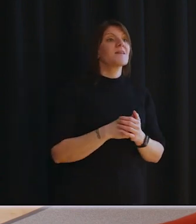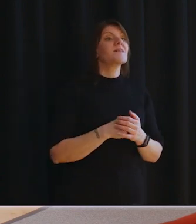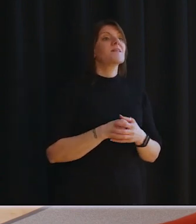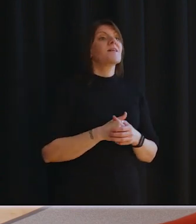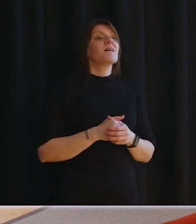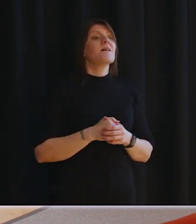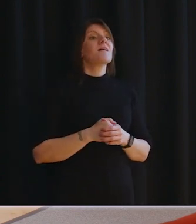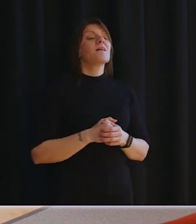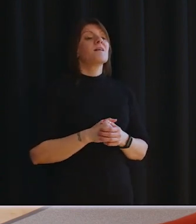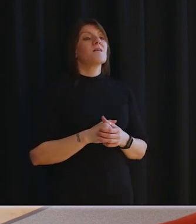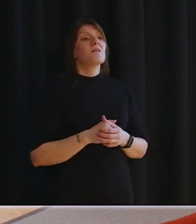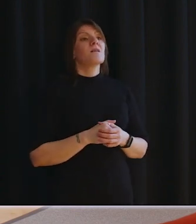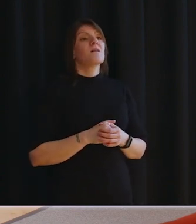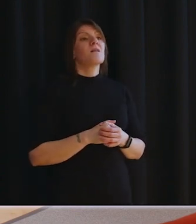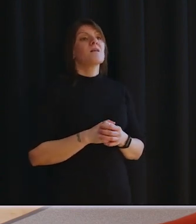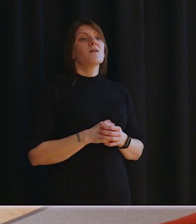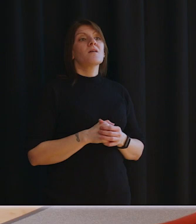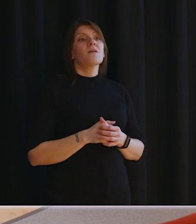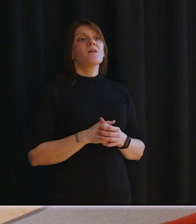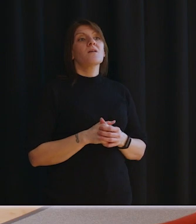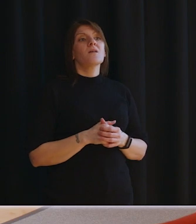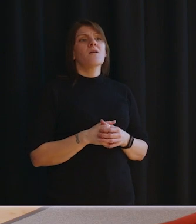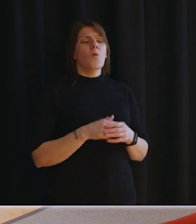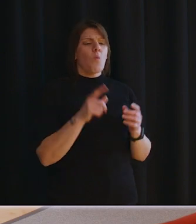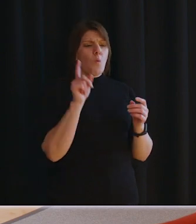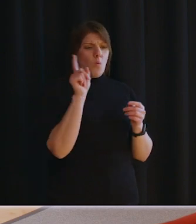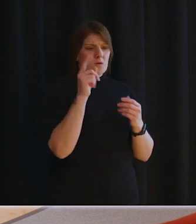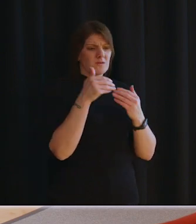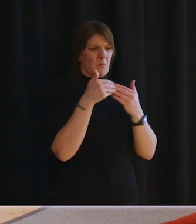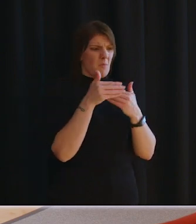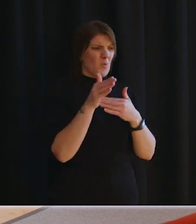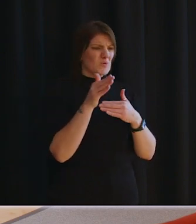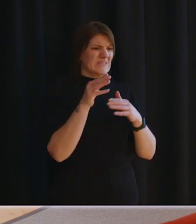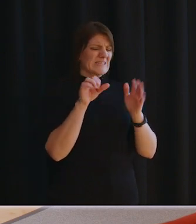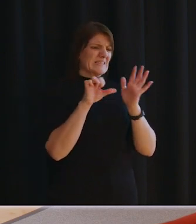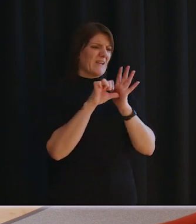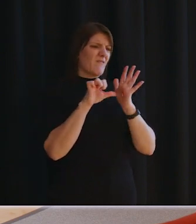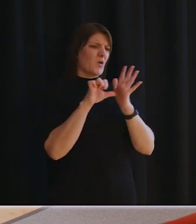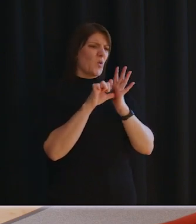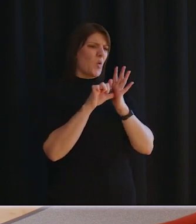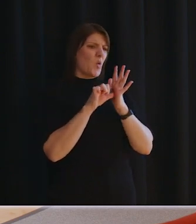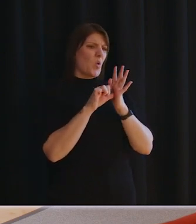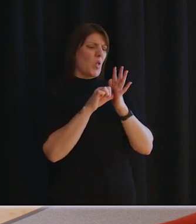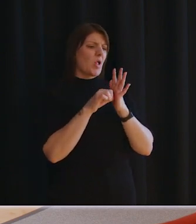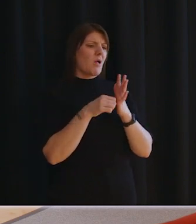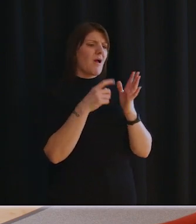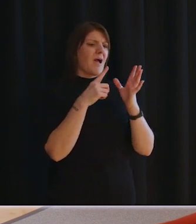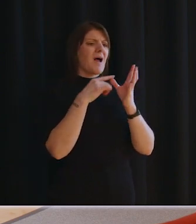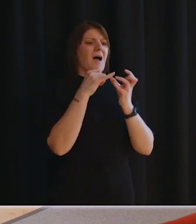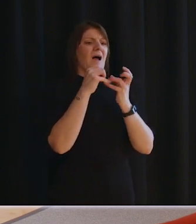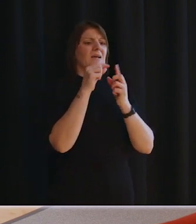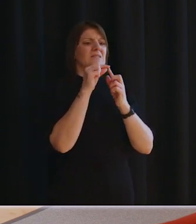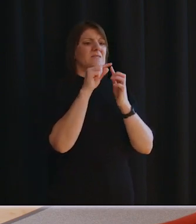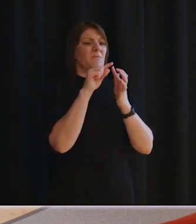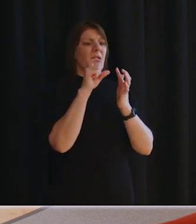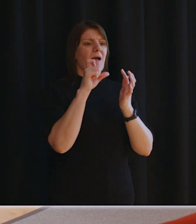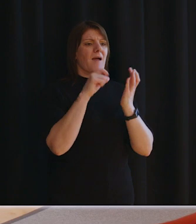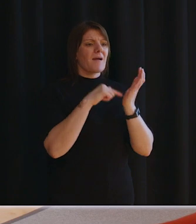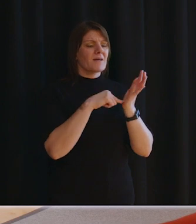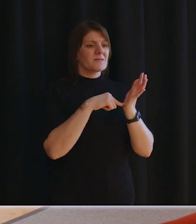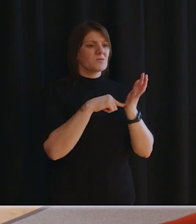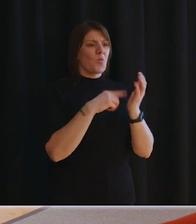Yes? What's the most awkward or difficult aspect of your role?